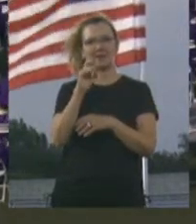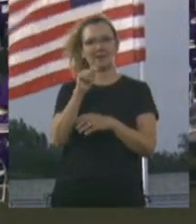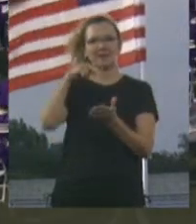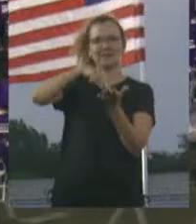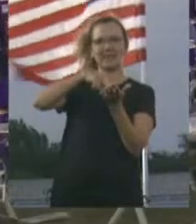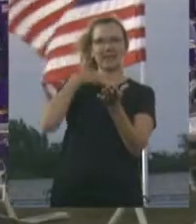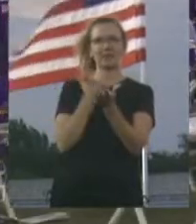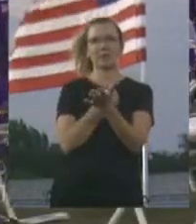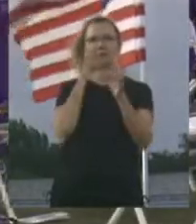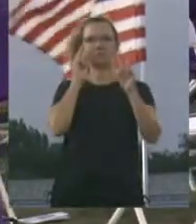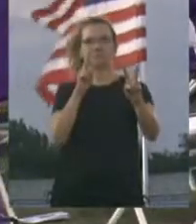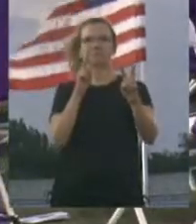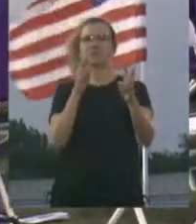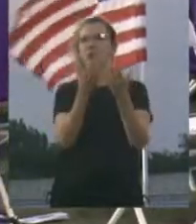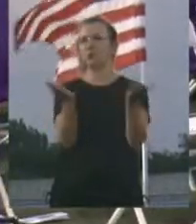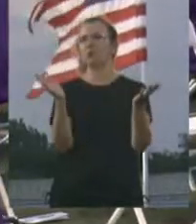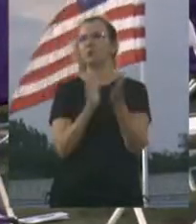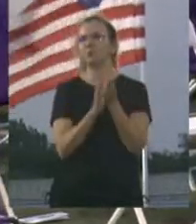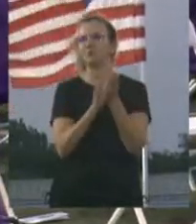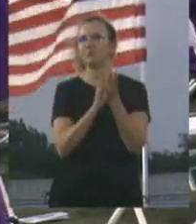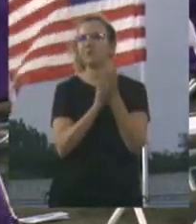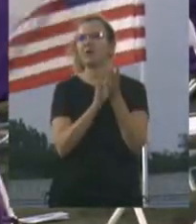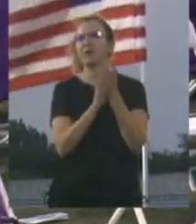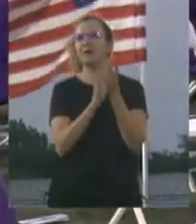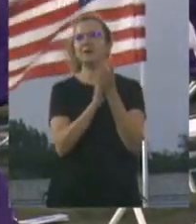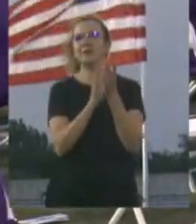be recognized?